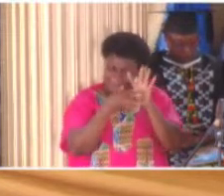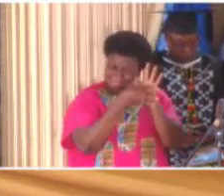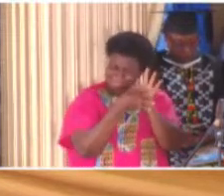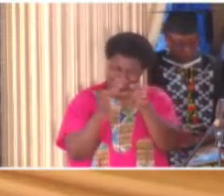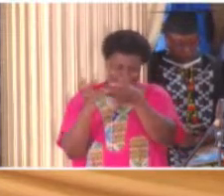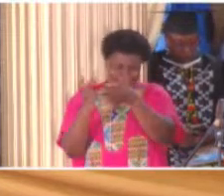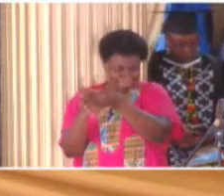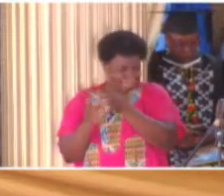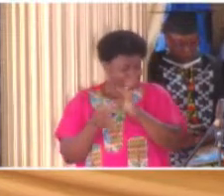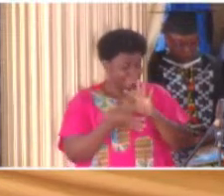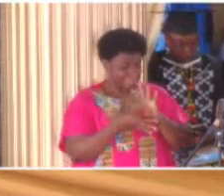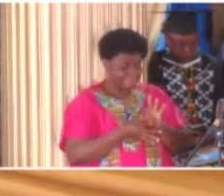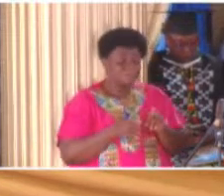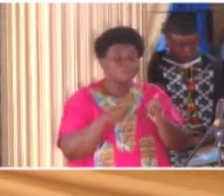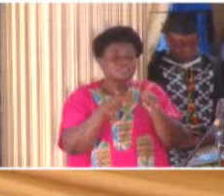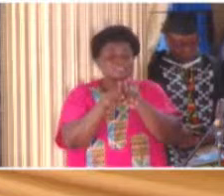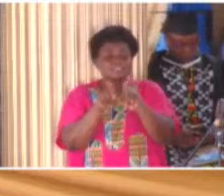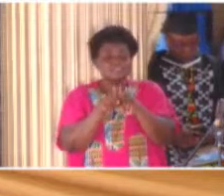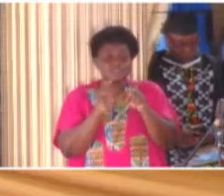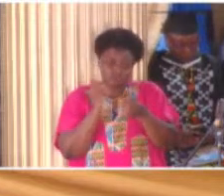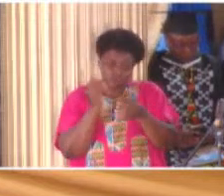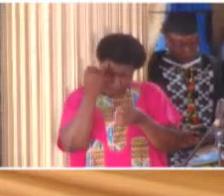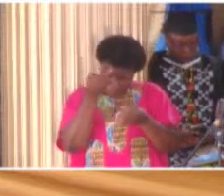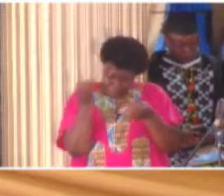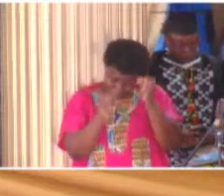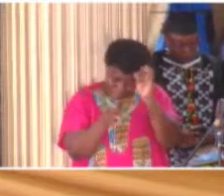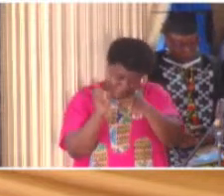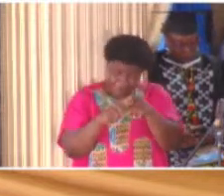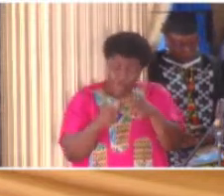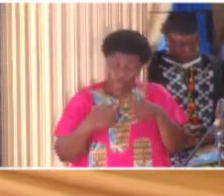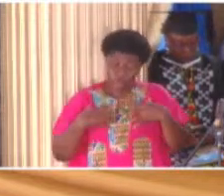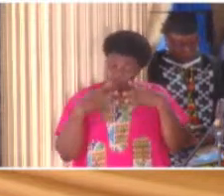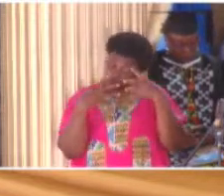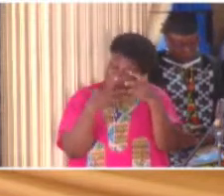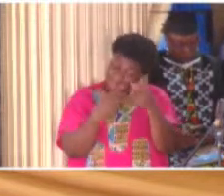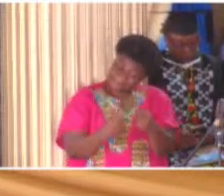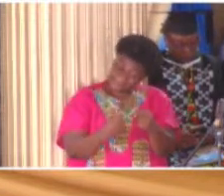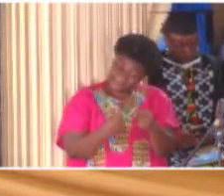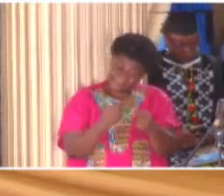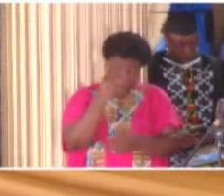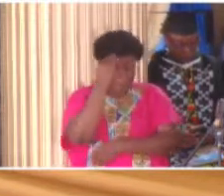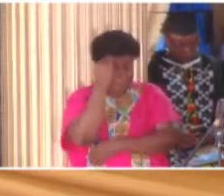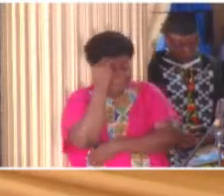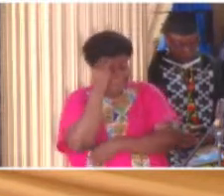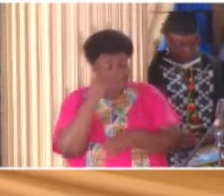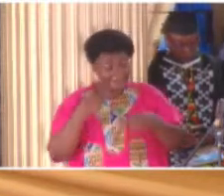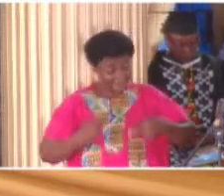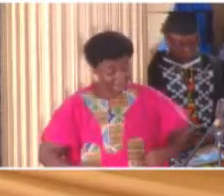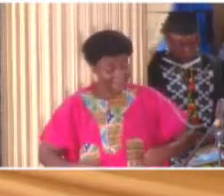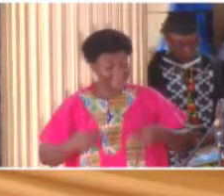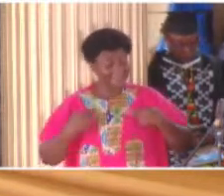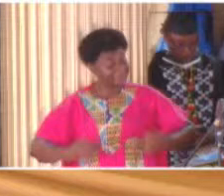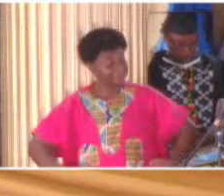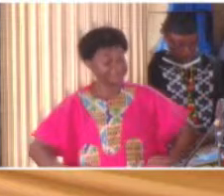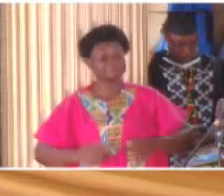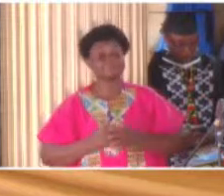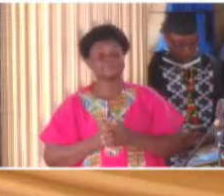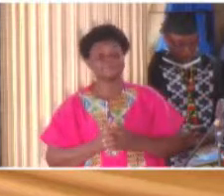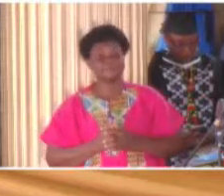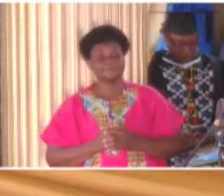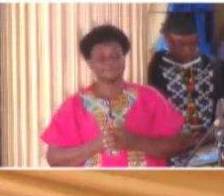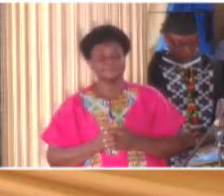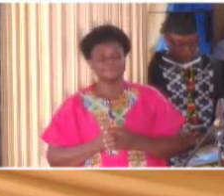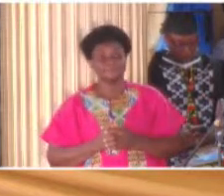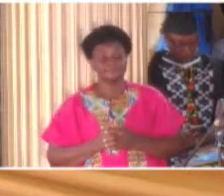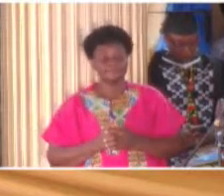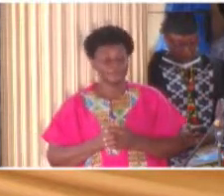as well as contribute to your well-being, mental and physical health.